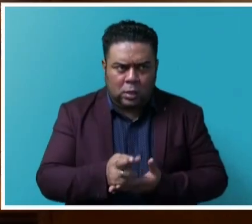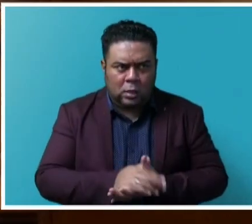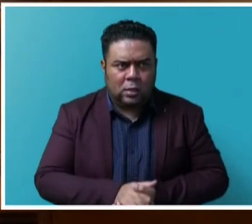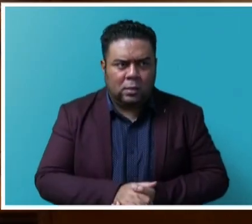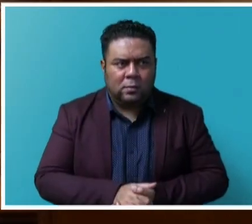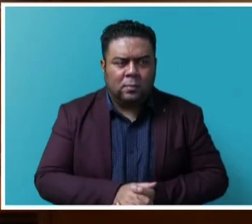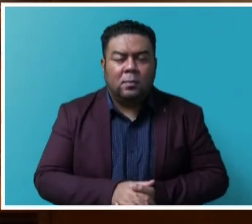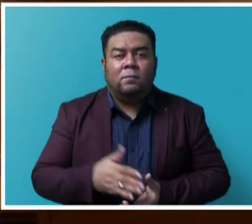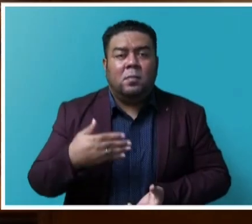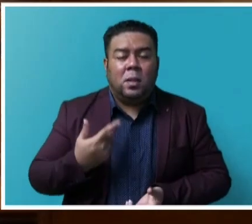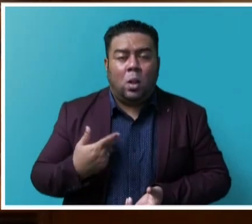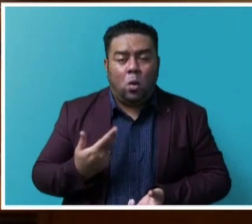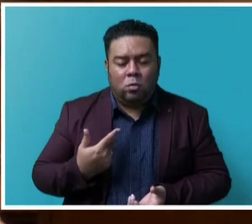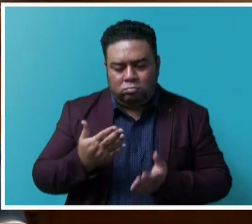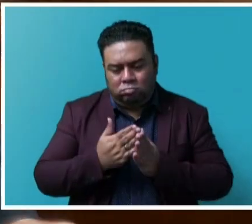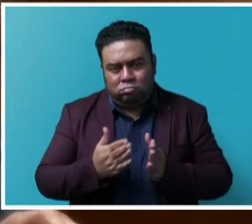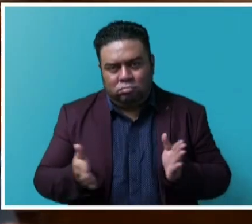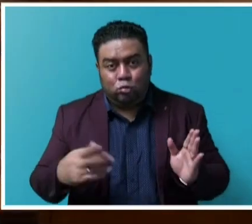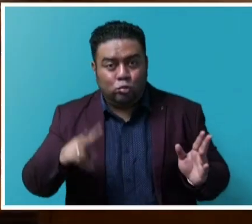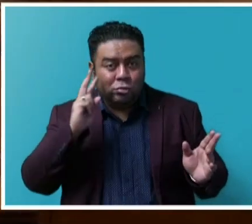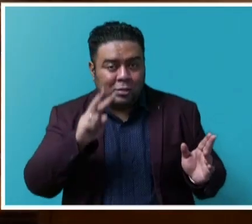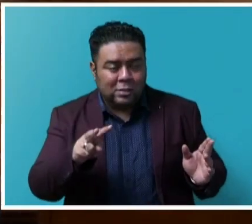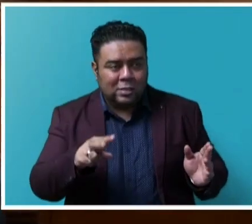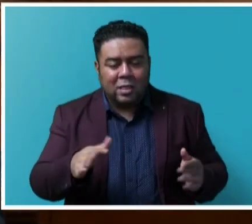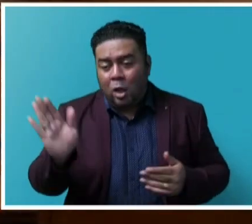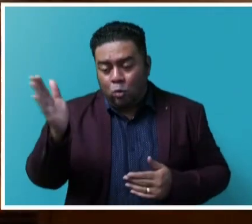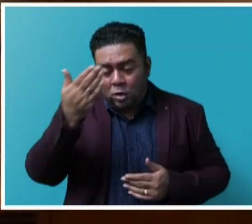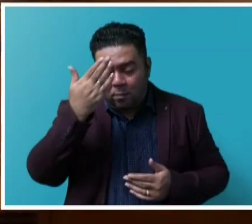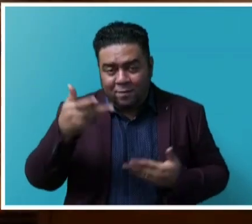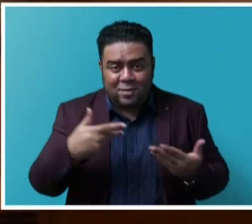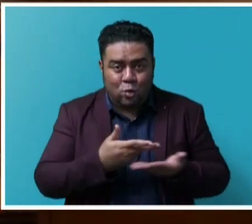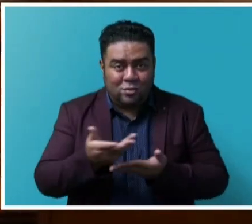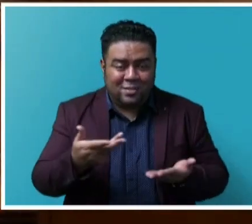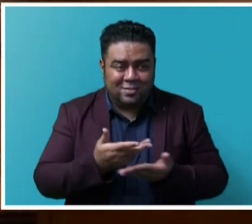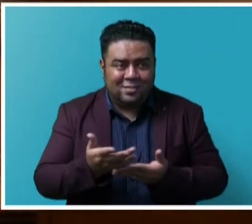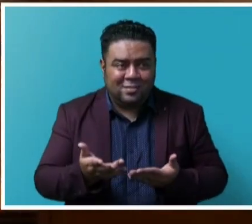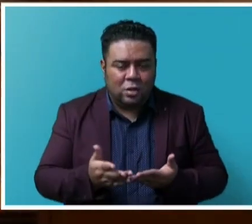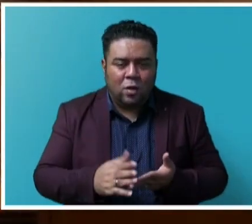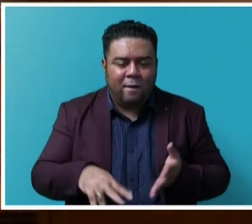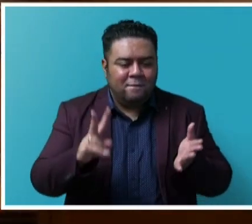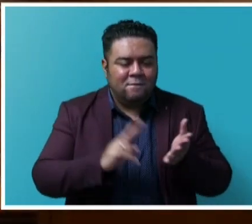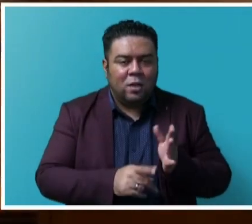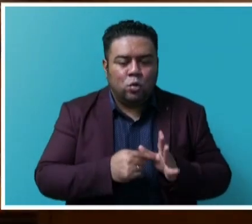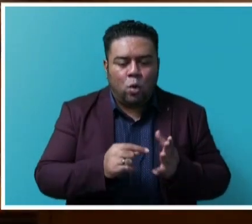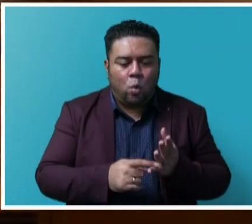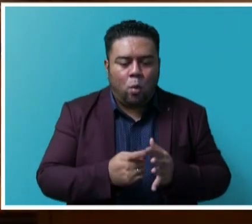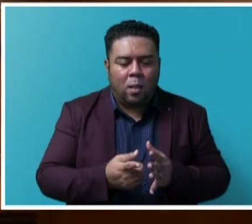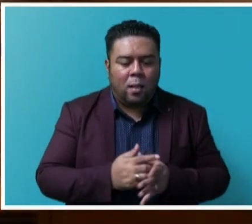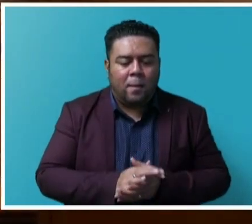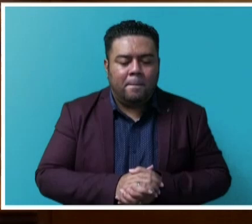they lived long enough to witness the outcome of negotiations on the Vatukola miners' grievances and